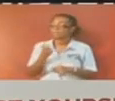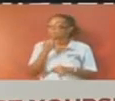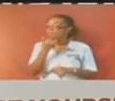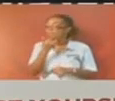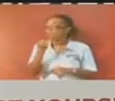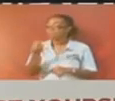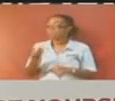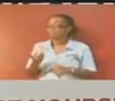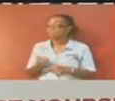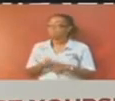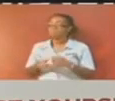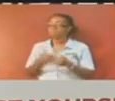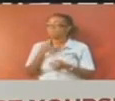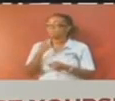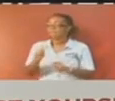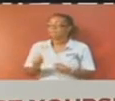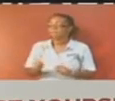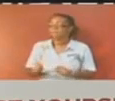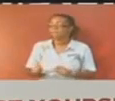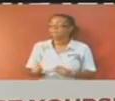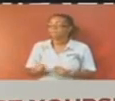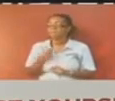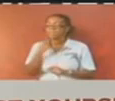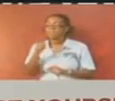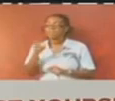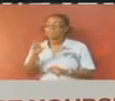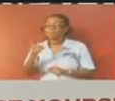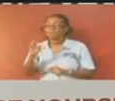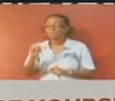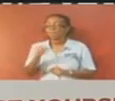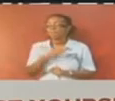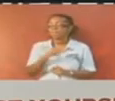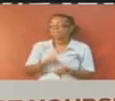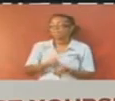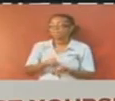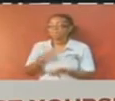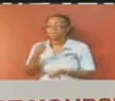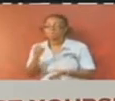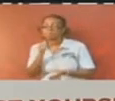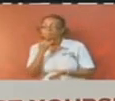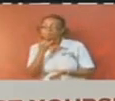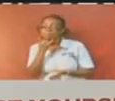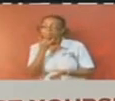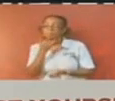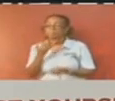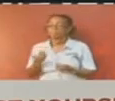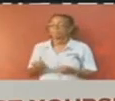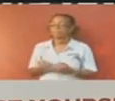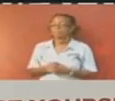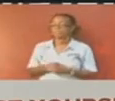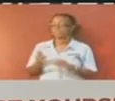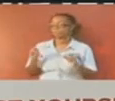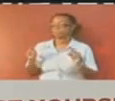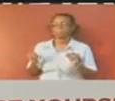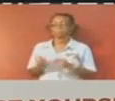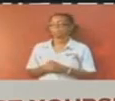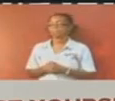integrity of the chief medical officer and Dr. Hines into question. I could tell you,